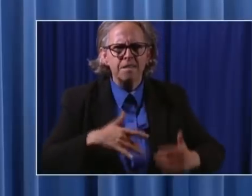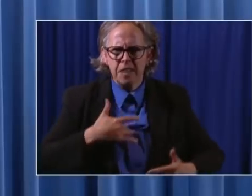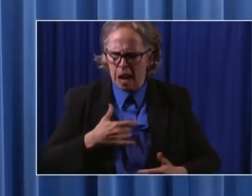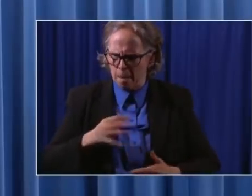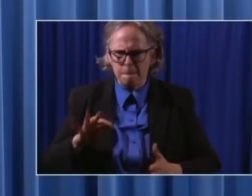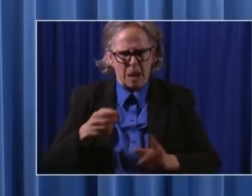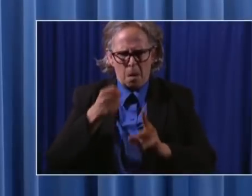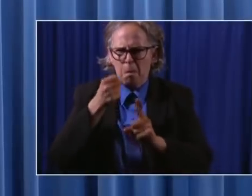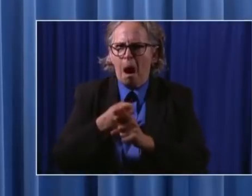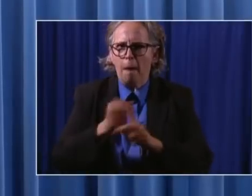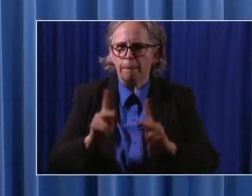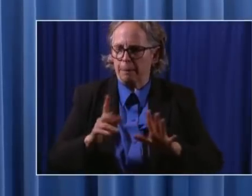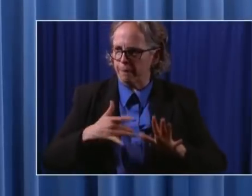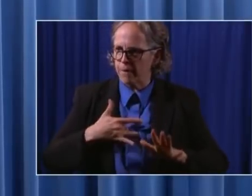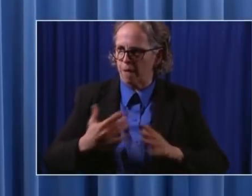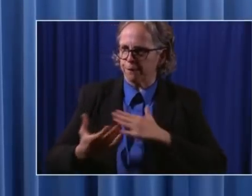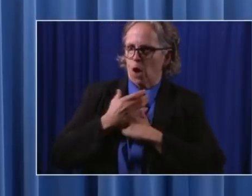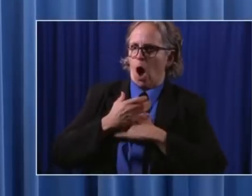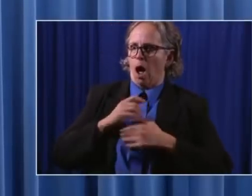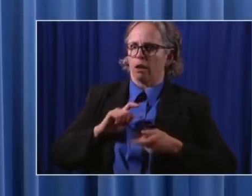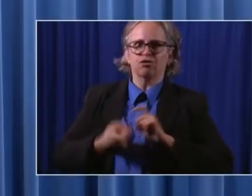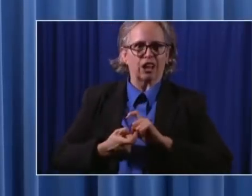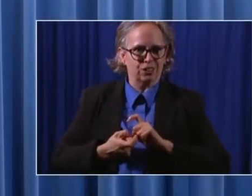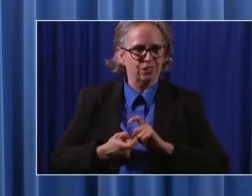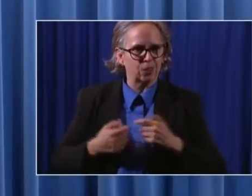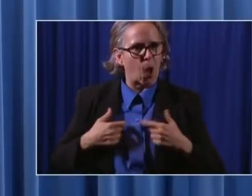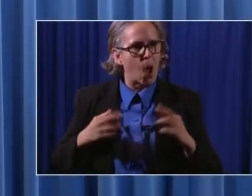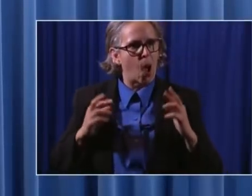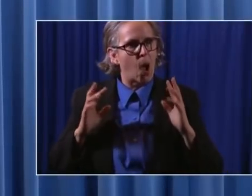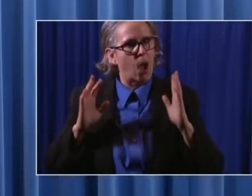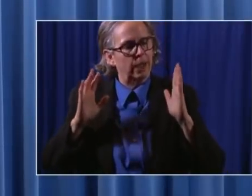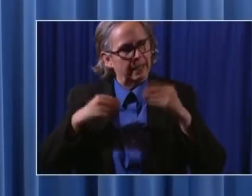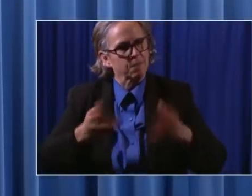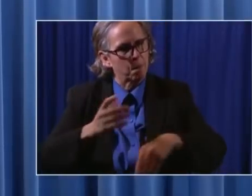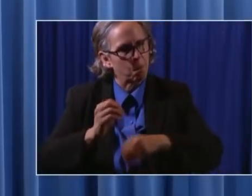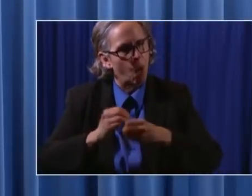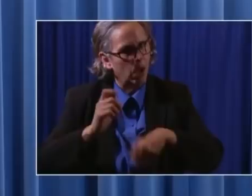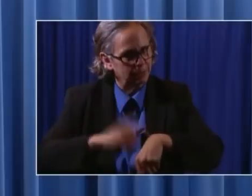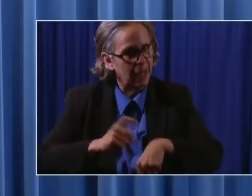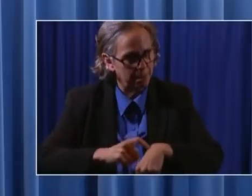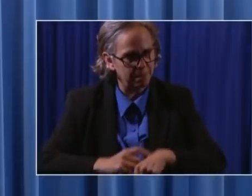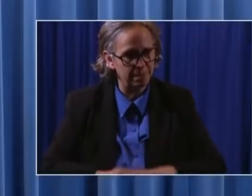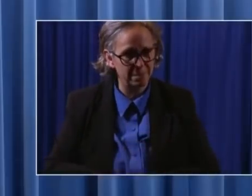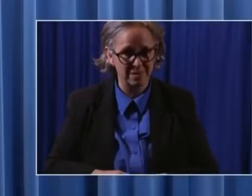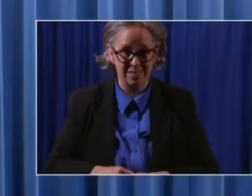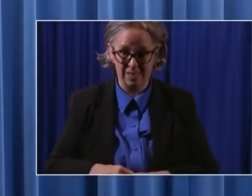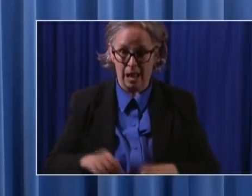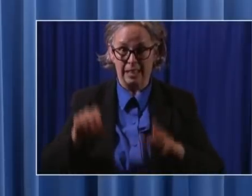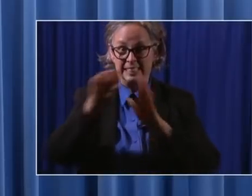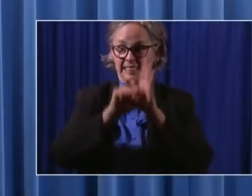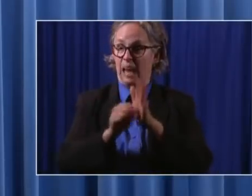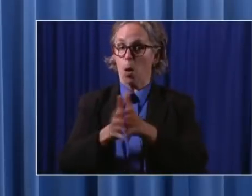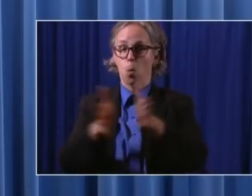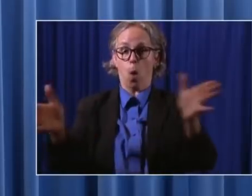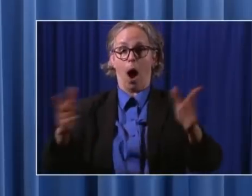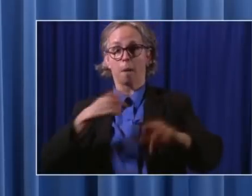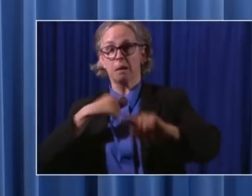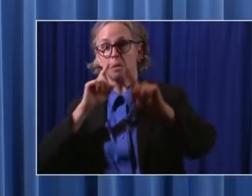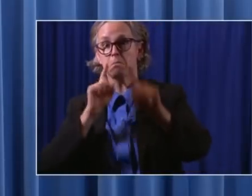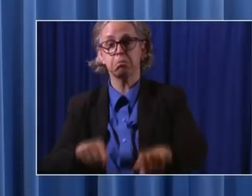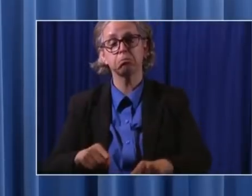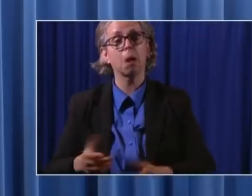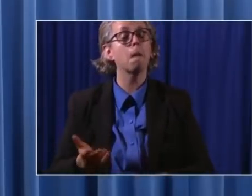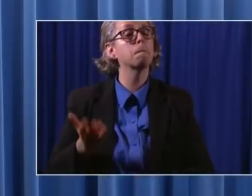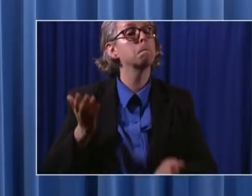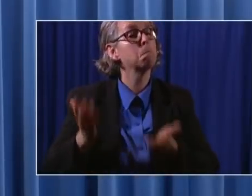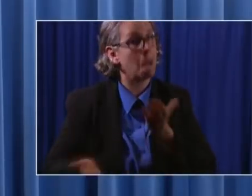we're going to give it a little while, and I will not rule that out as we go in the future. But I think, again,